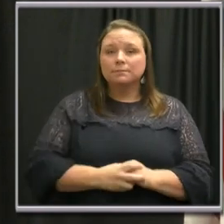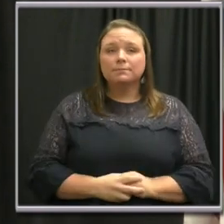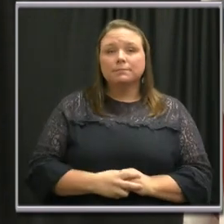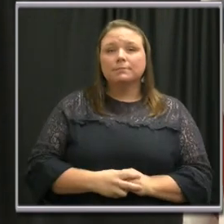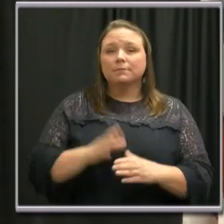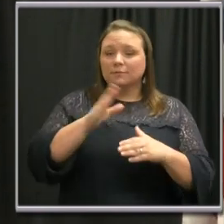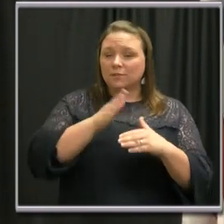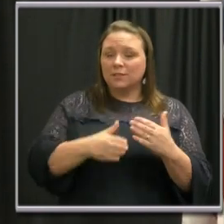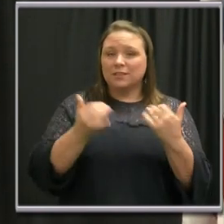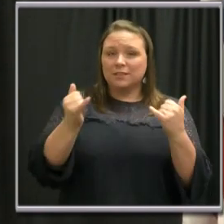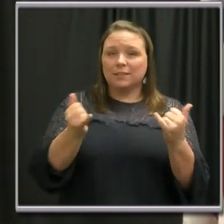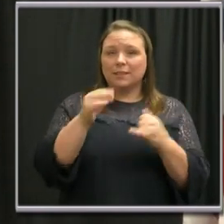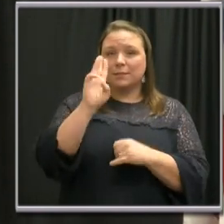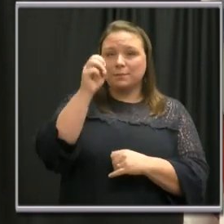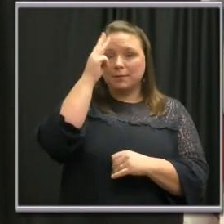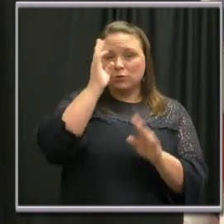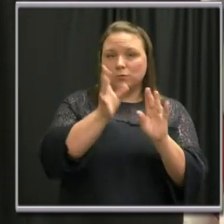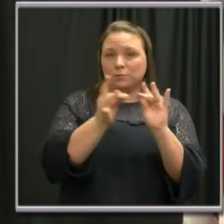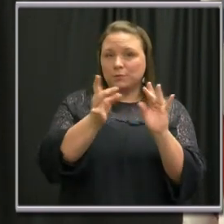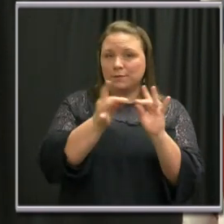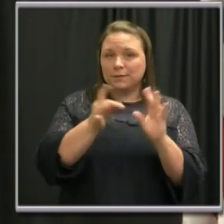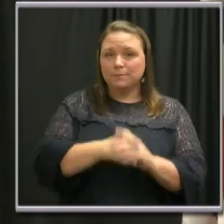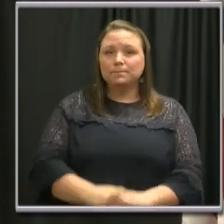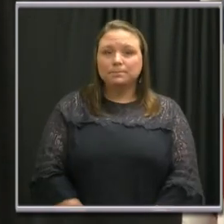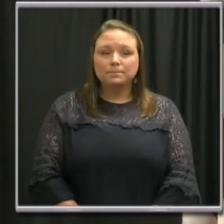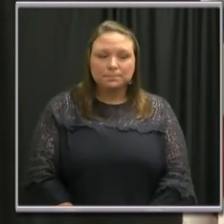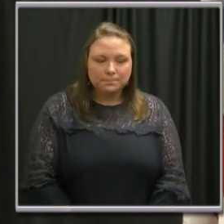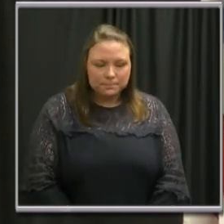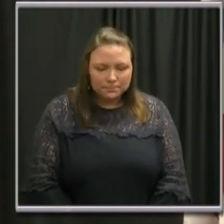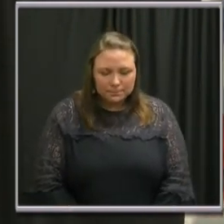This concludes today's Metro COVID-19 press briefing.